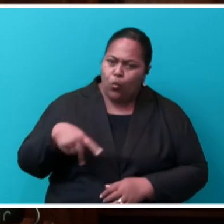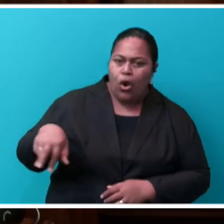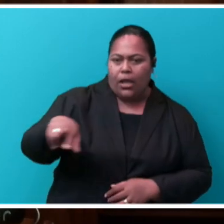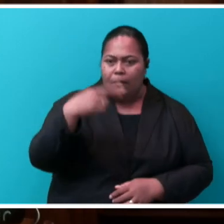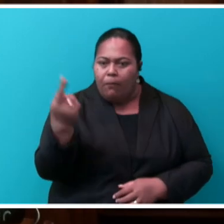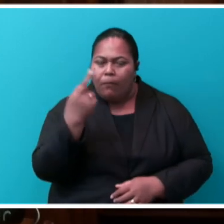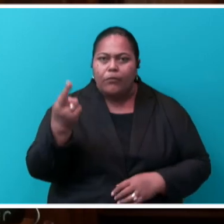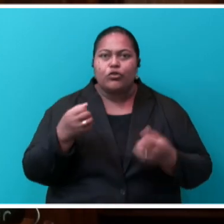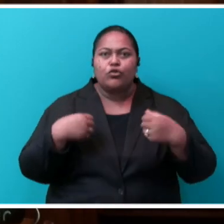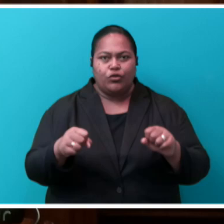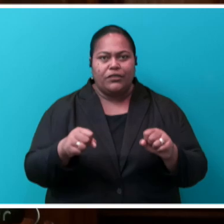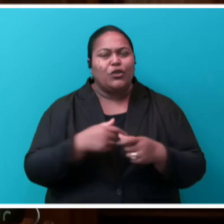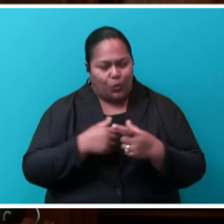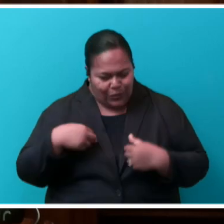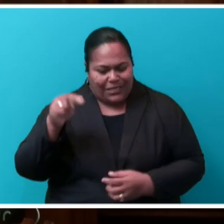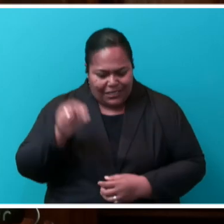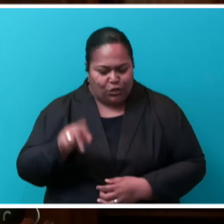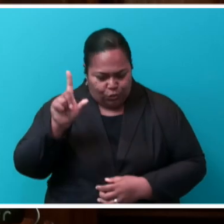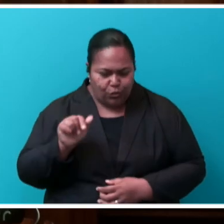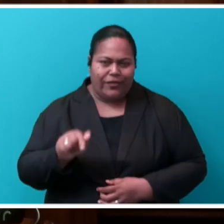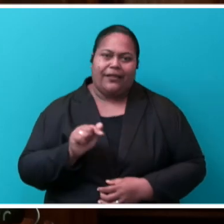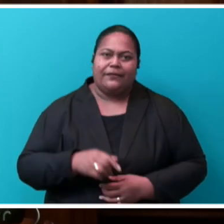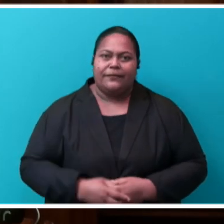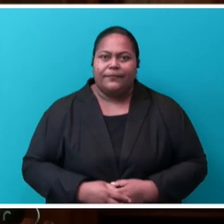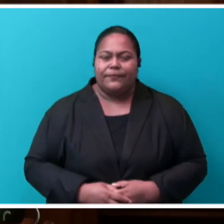That sort of thing we need to tighten up.